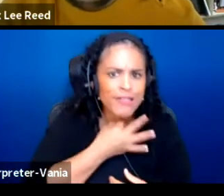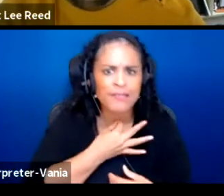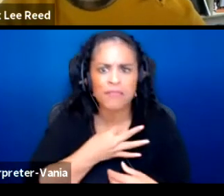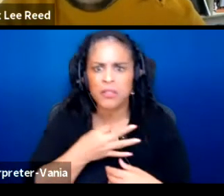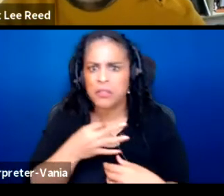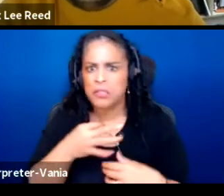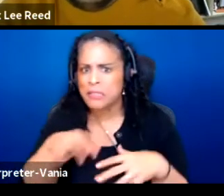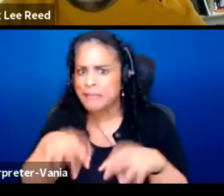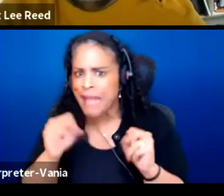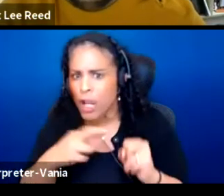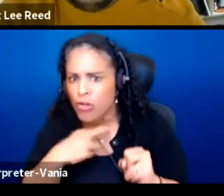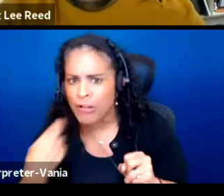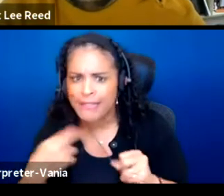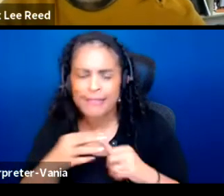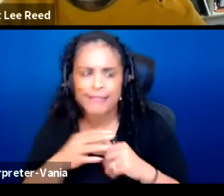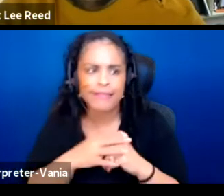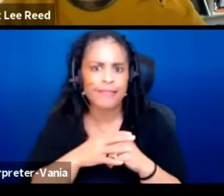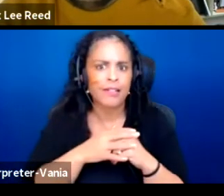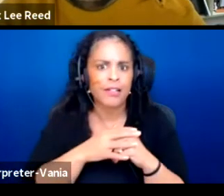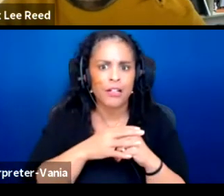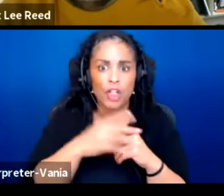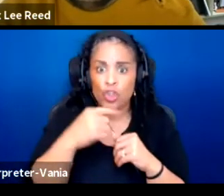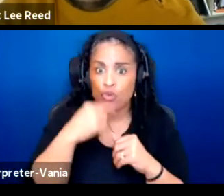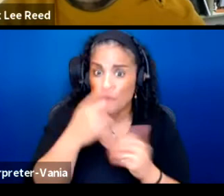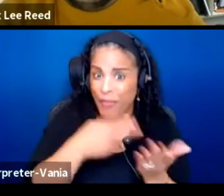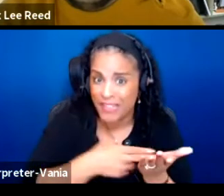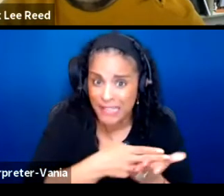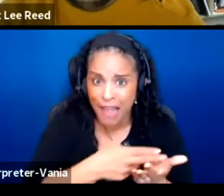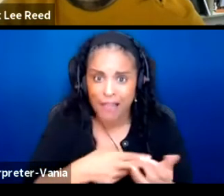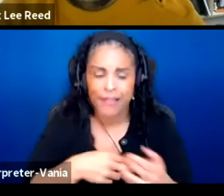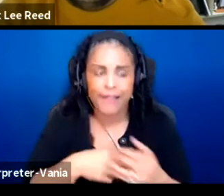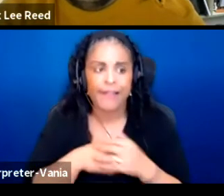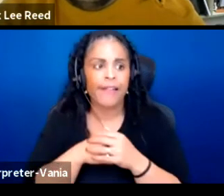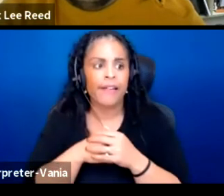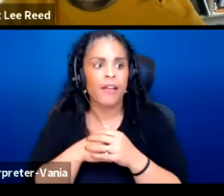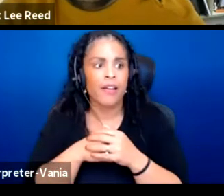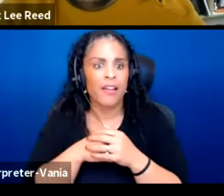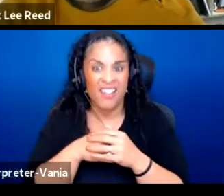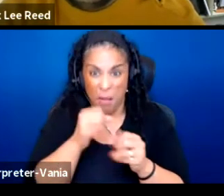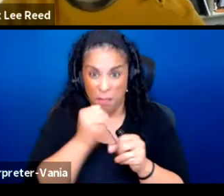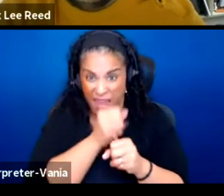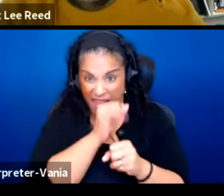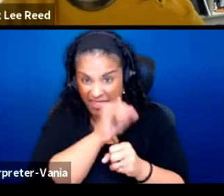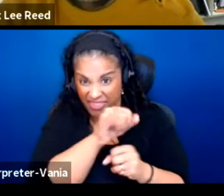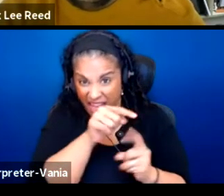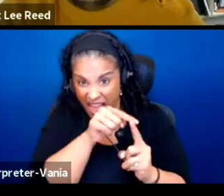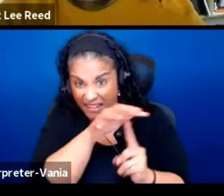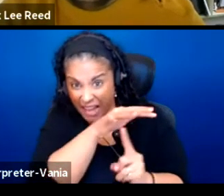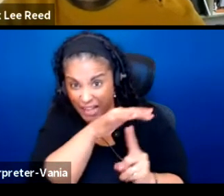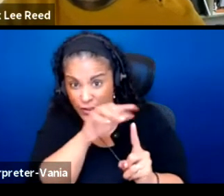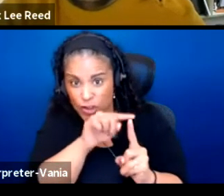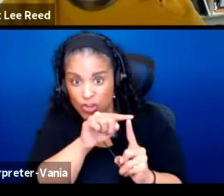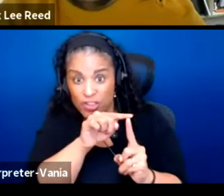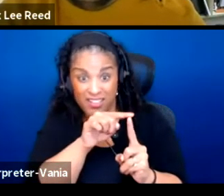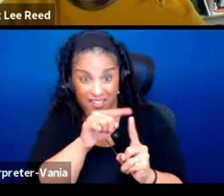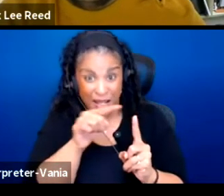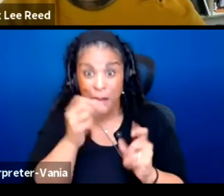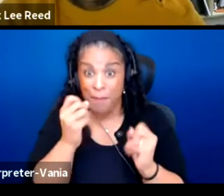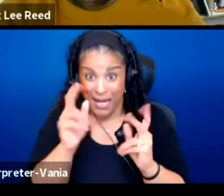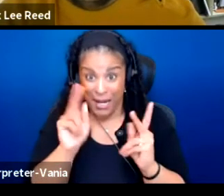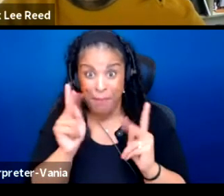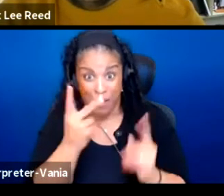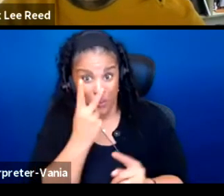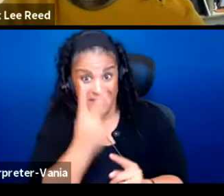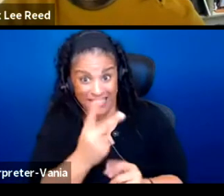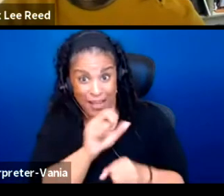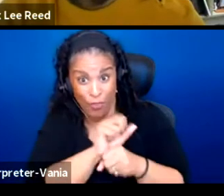risk-taking and truth-telling, like to make the conditions where as many people as encounter our work